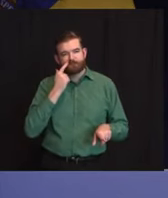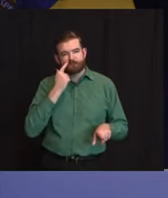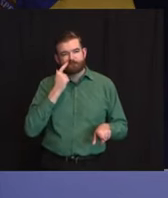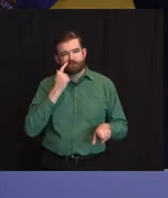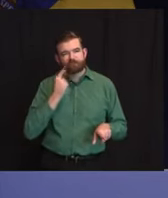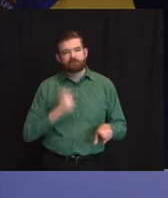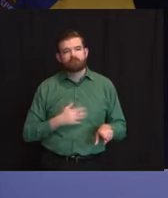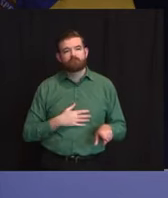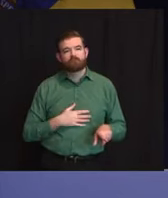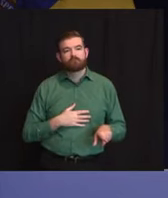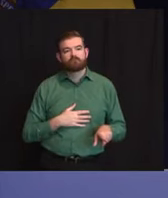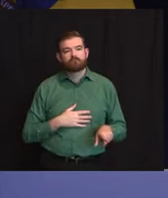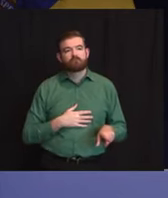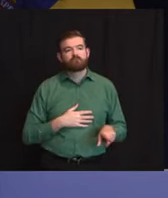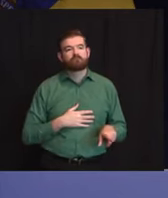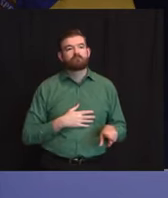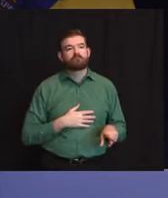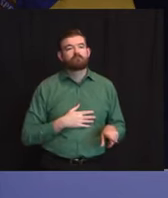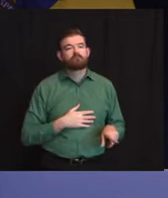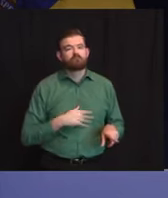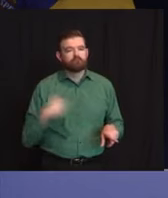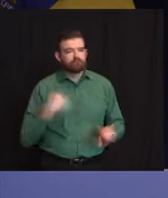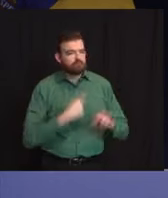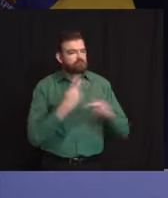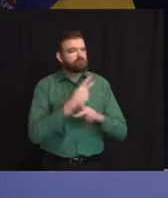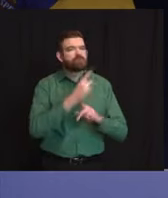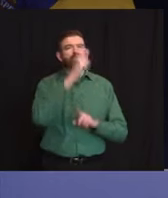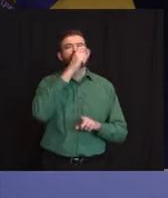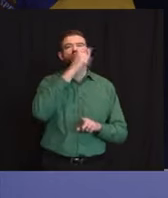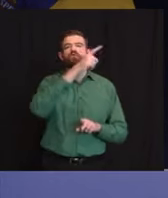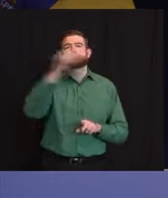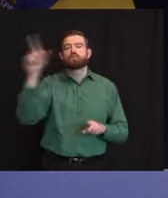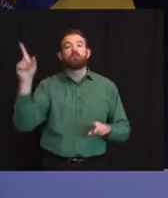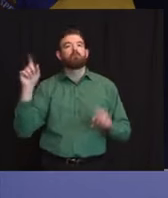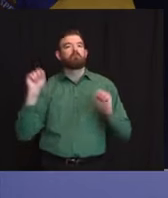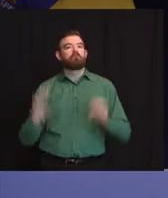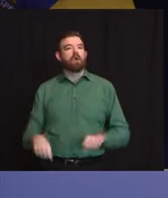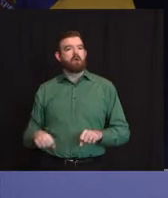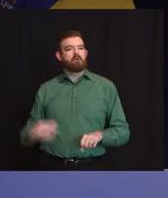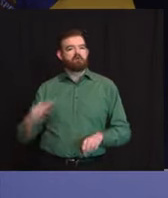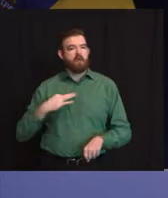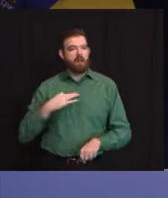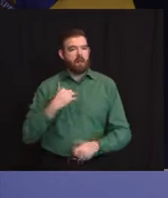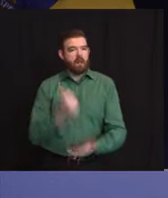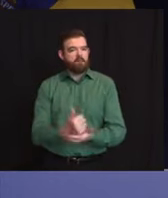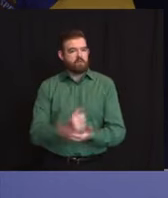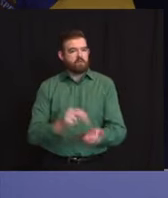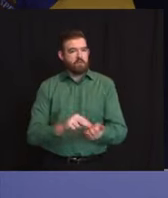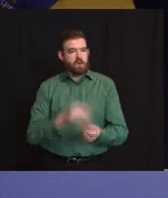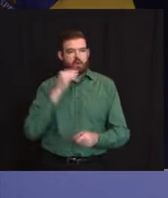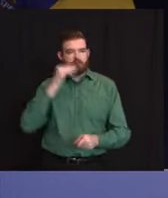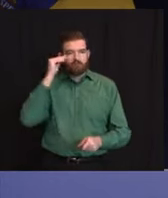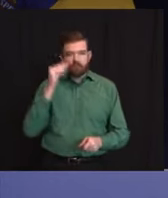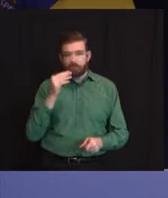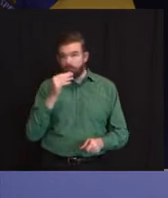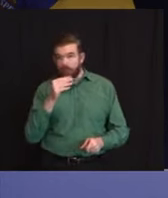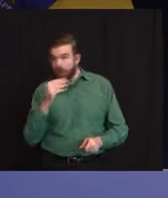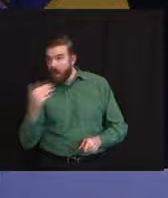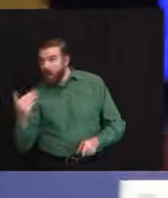that. So we'll be putting out a push next week. Yet another push. I think it's